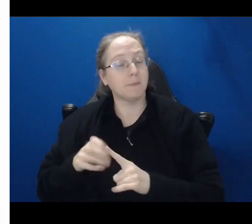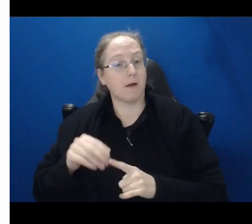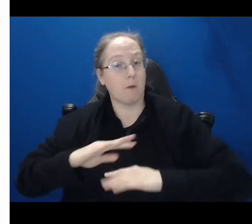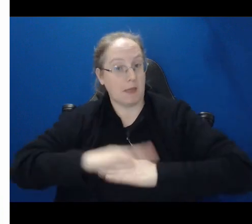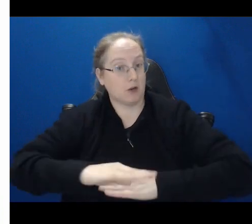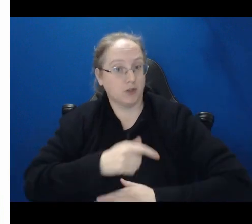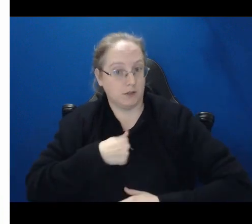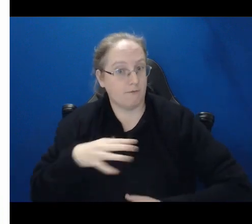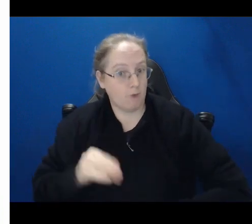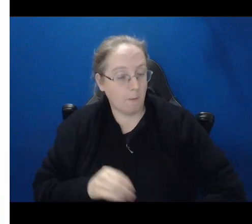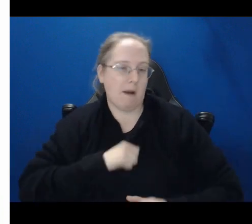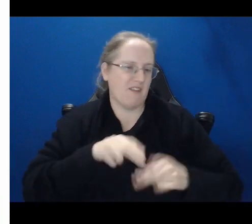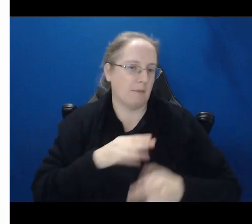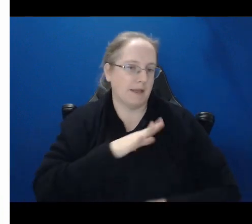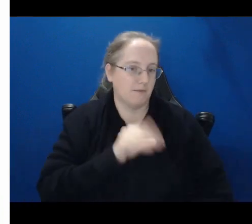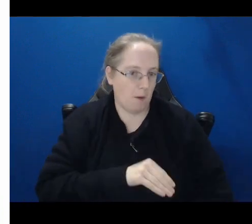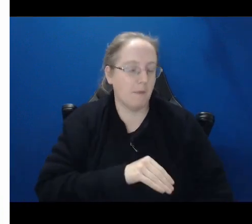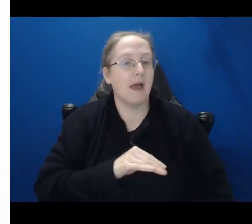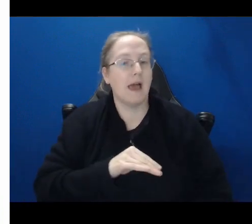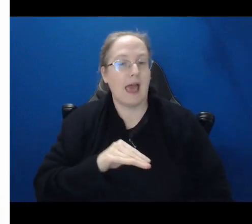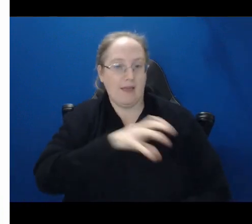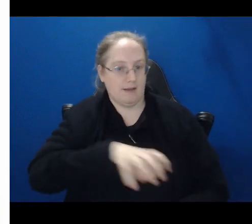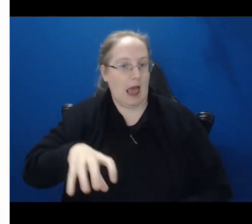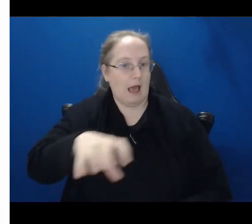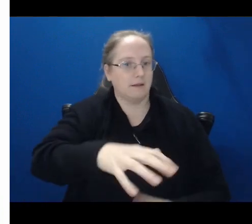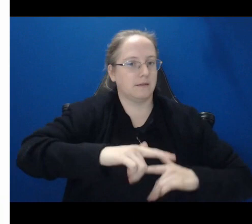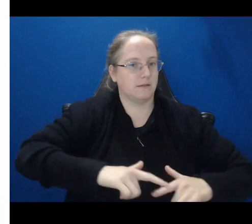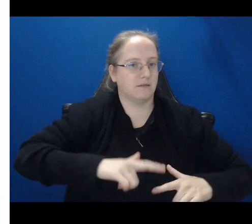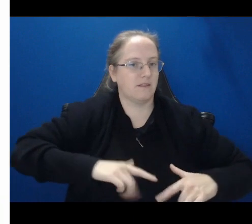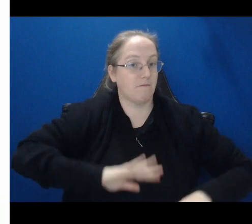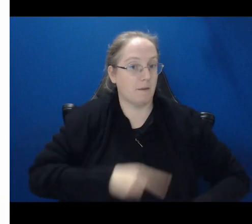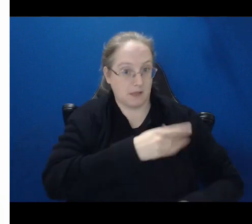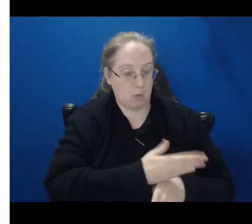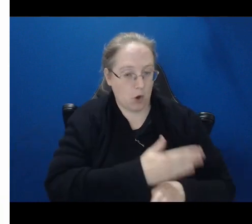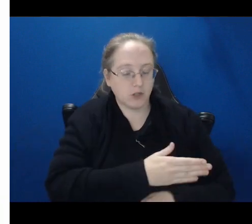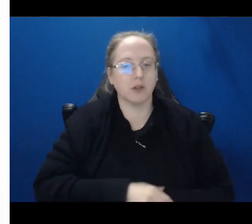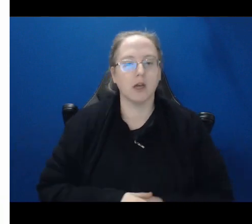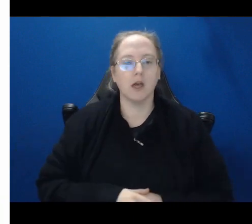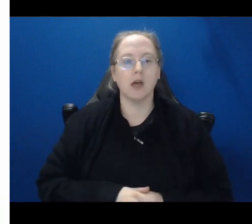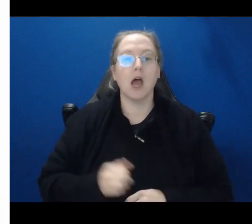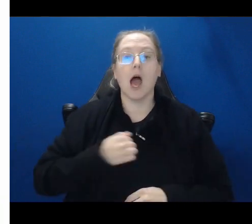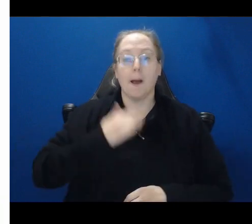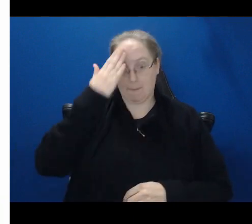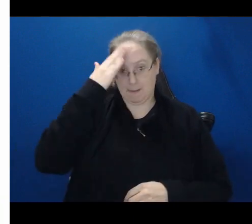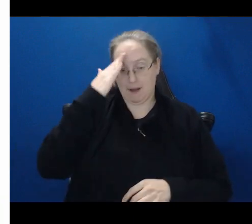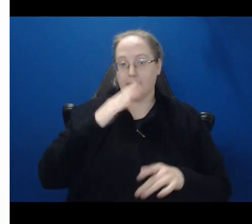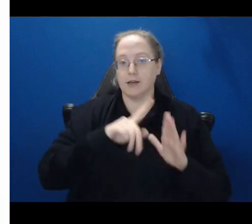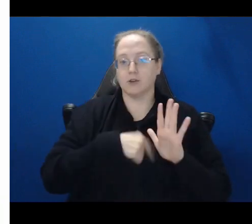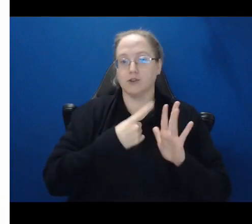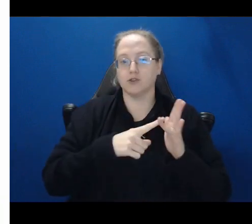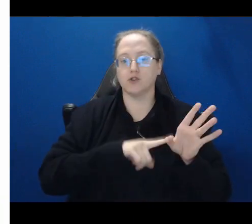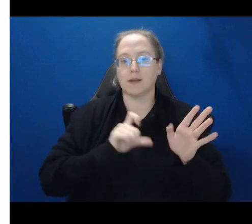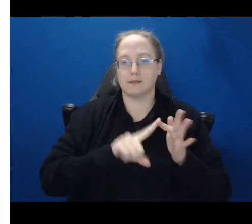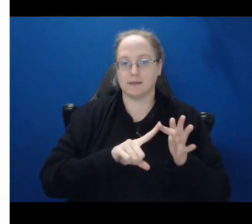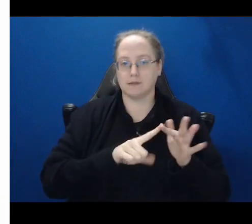on. And then the silhouettes, except for the one of, so this is my mother Joyce on the left here at the moment, and it's